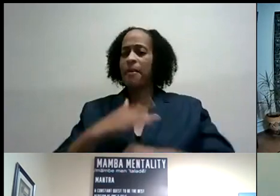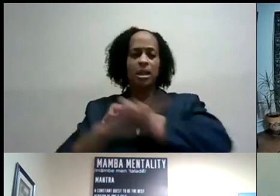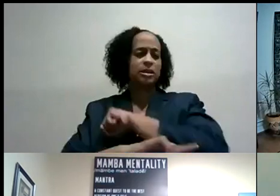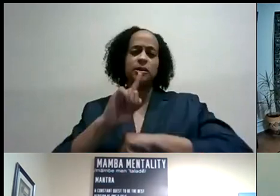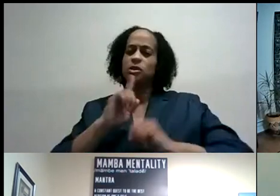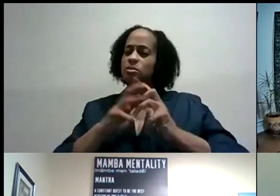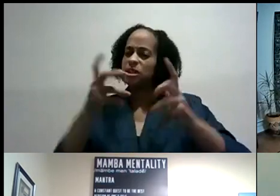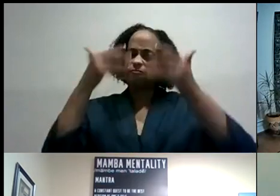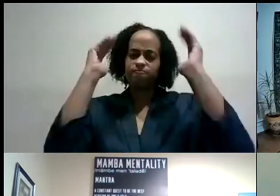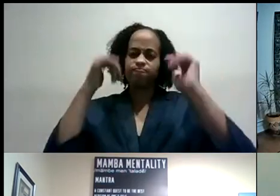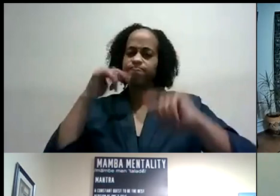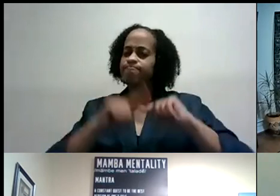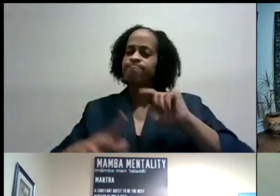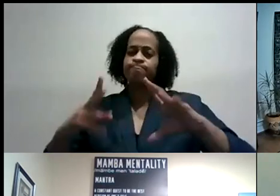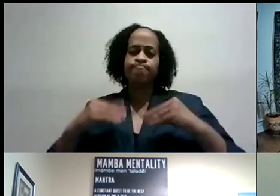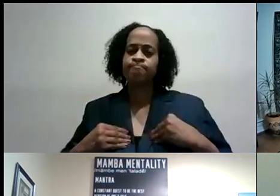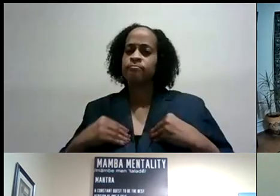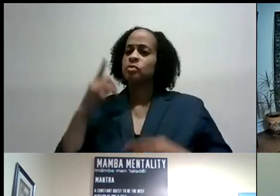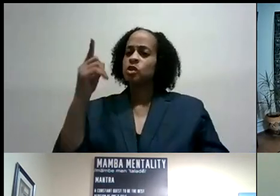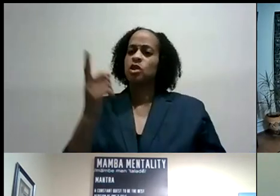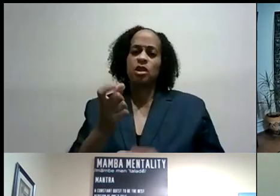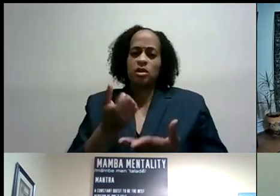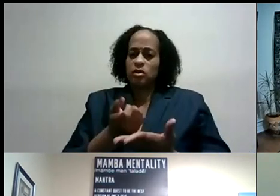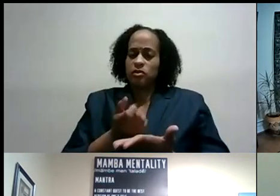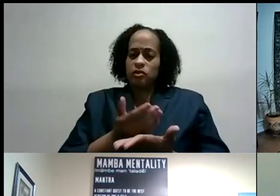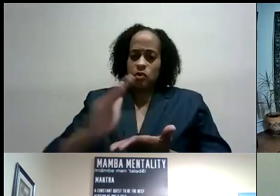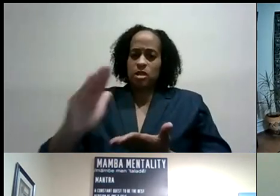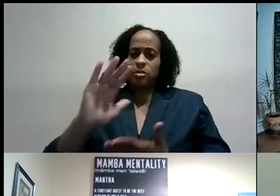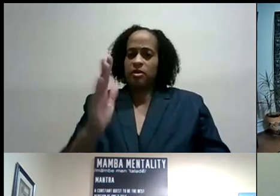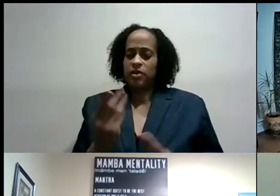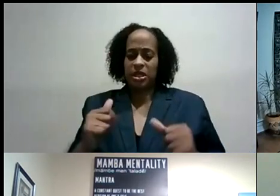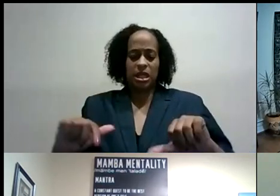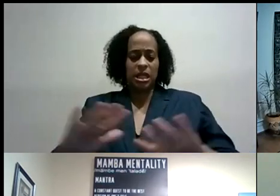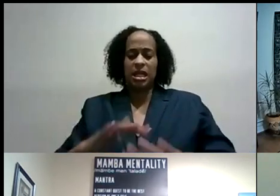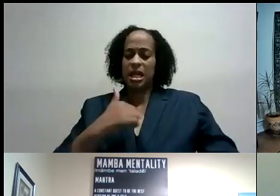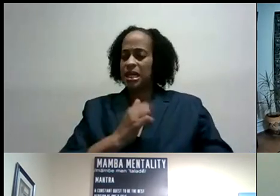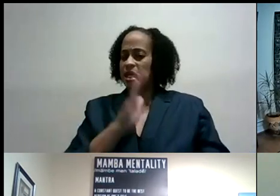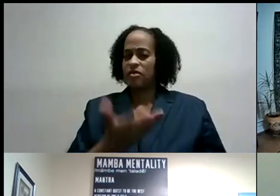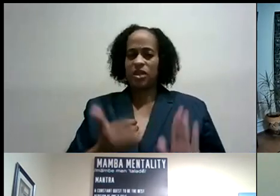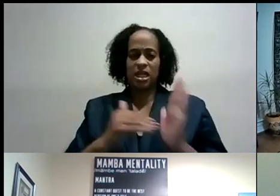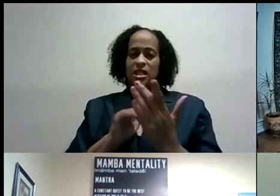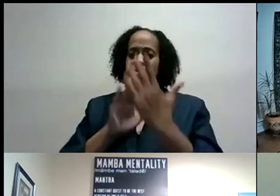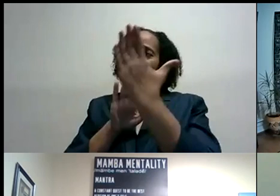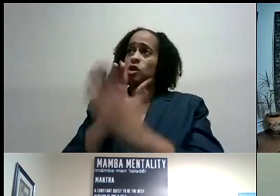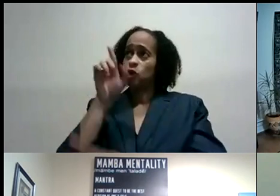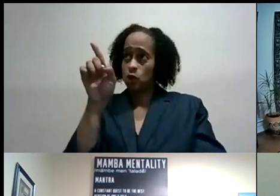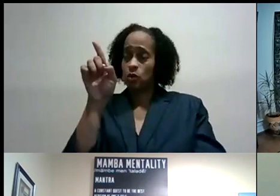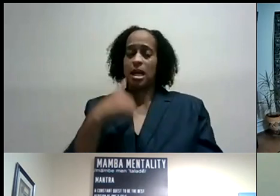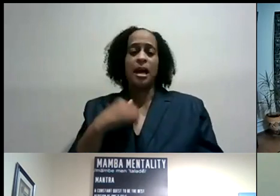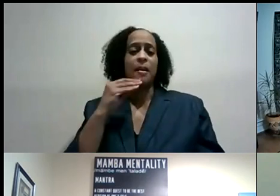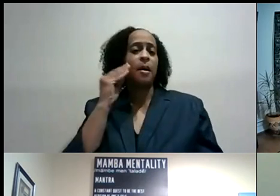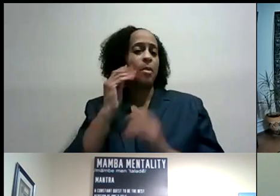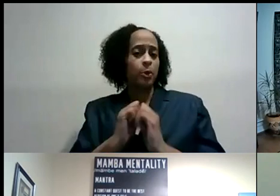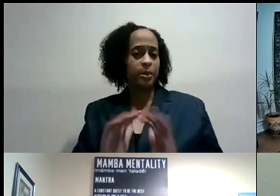much. I can't take it. You have thrown me off the land and I can never again face you. I'm homeless. And God